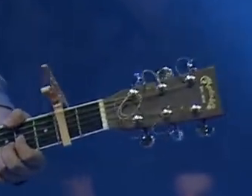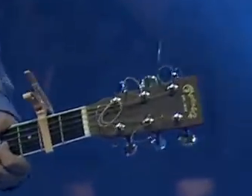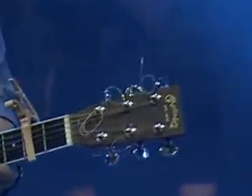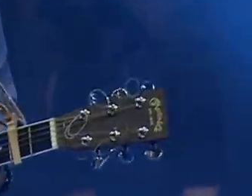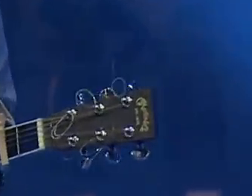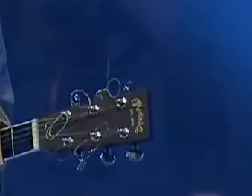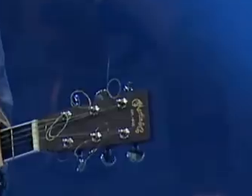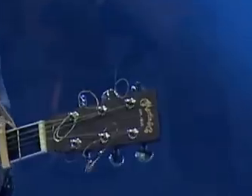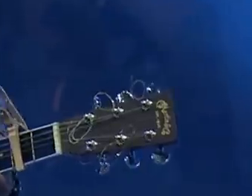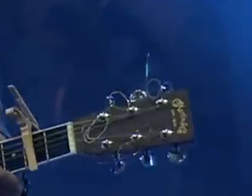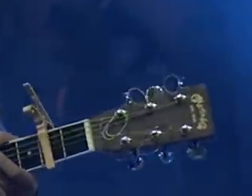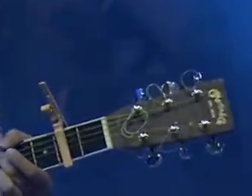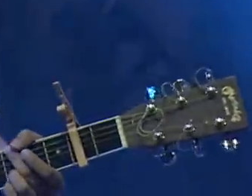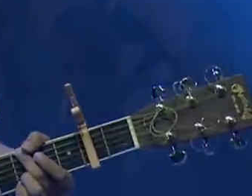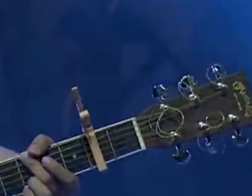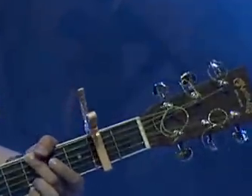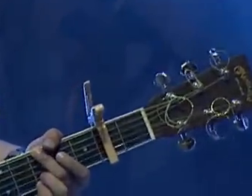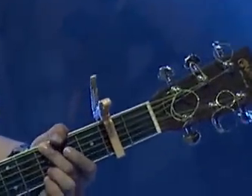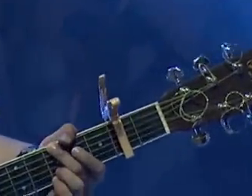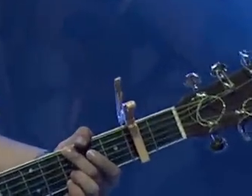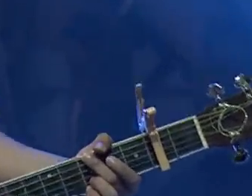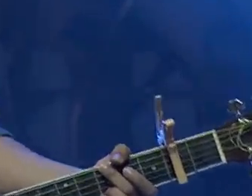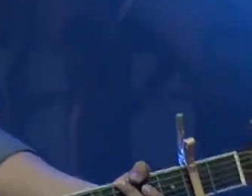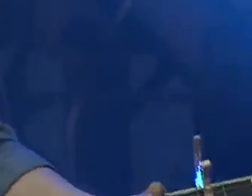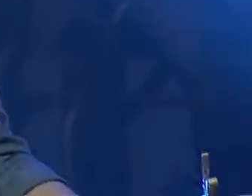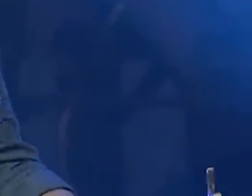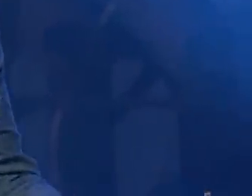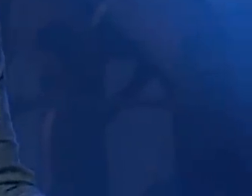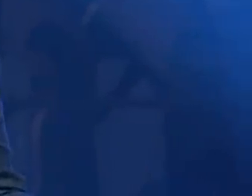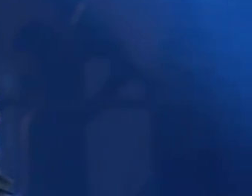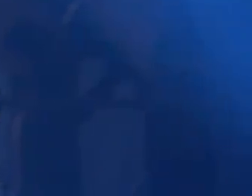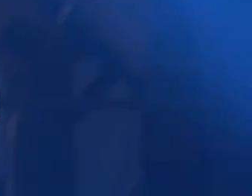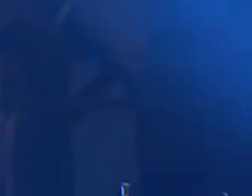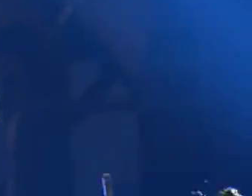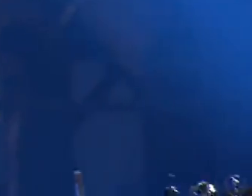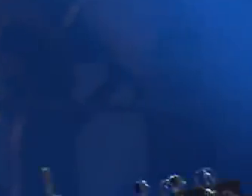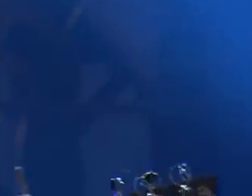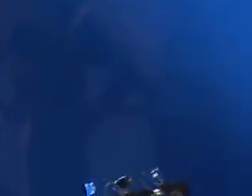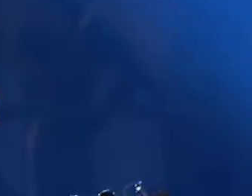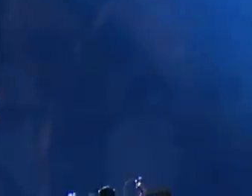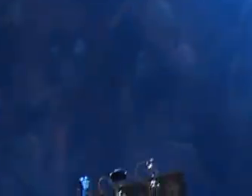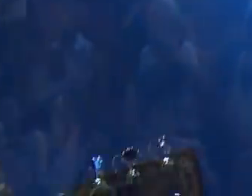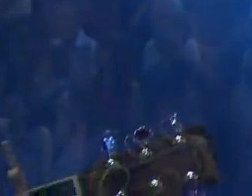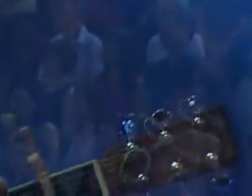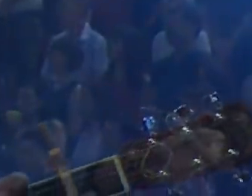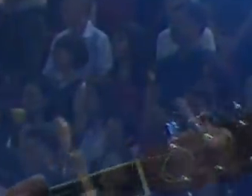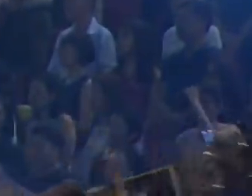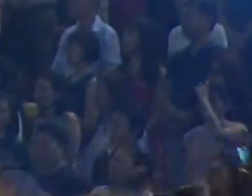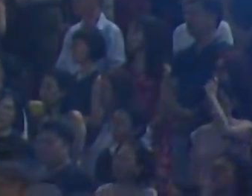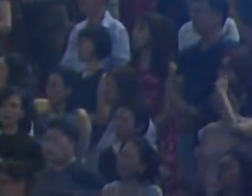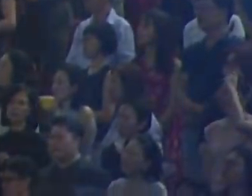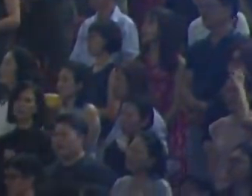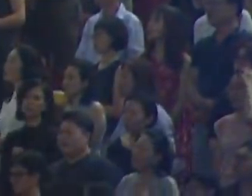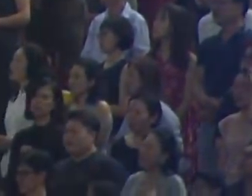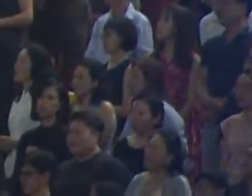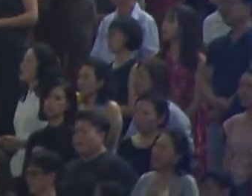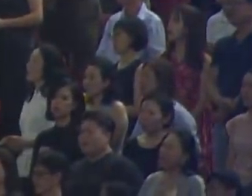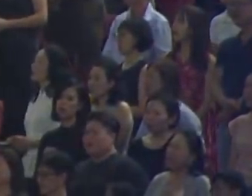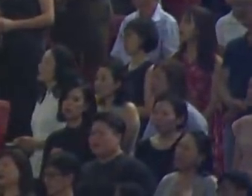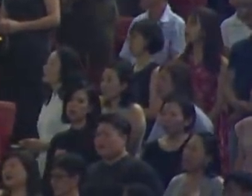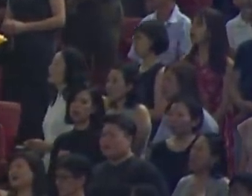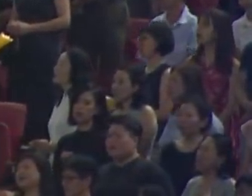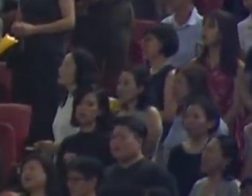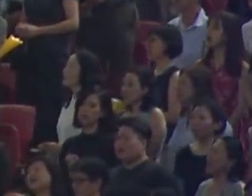Voices. My chains are gone, I've been set free.